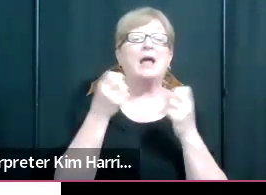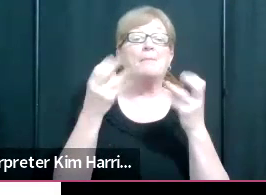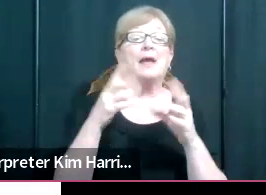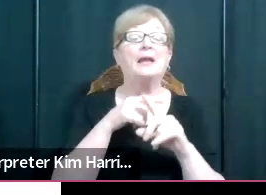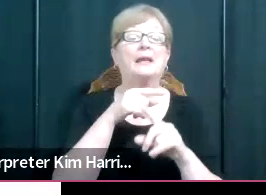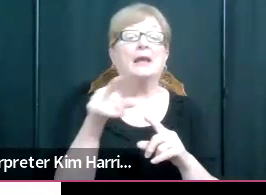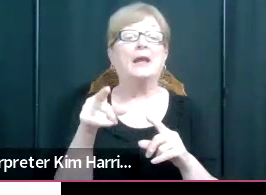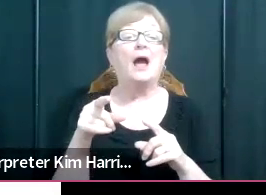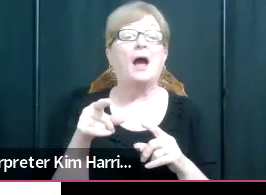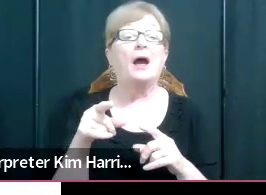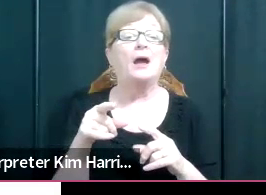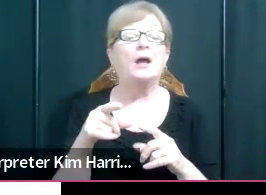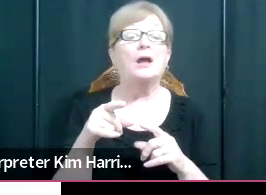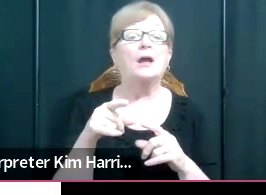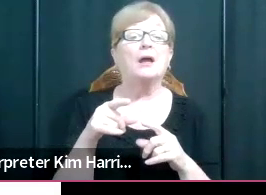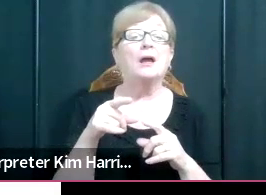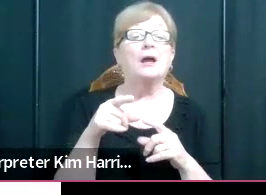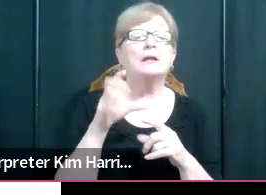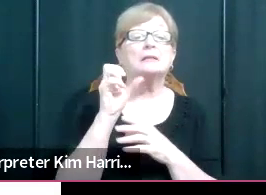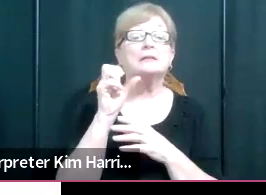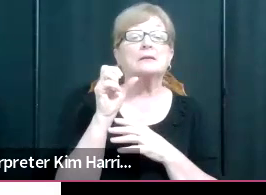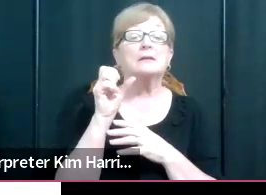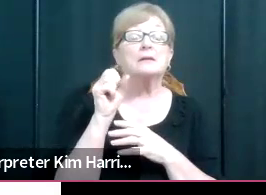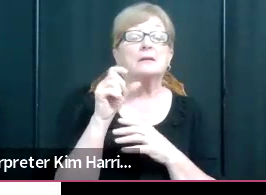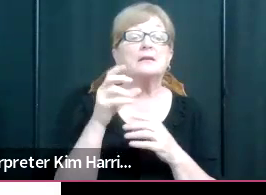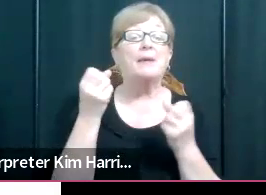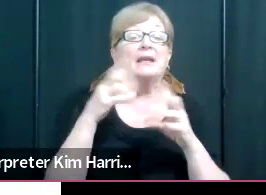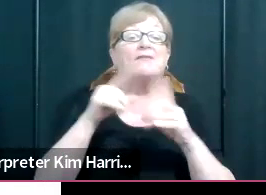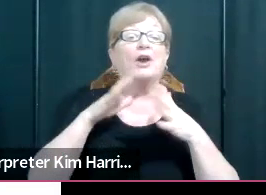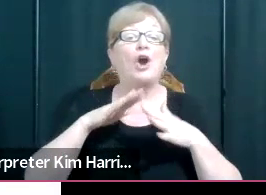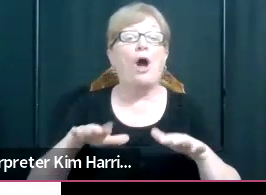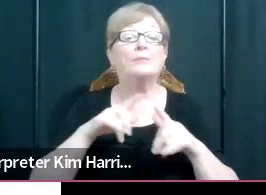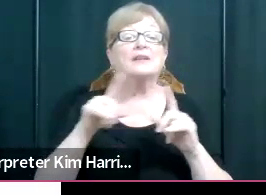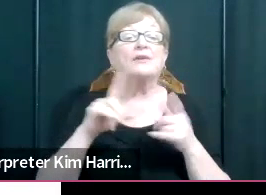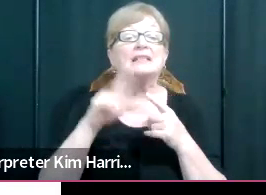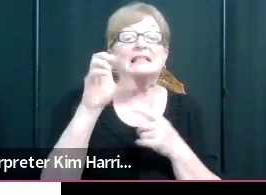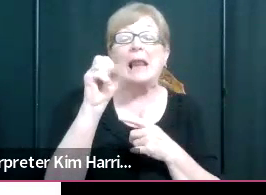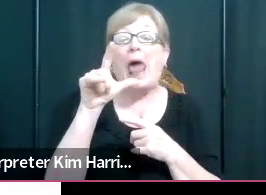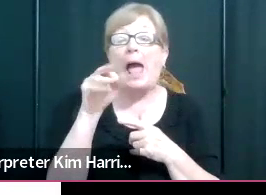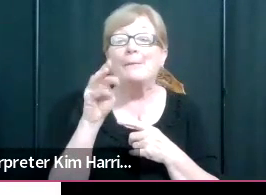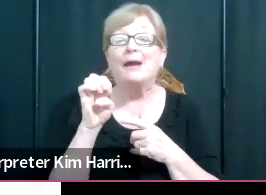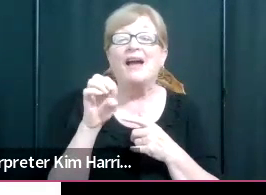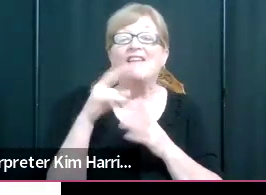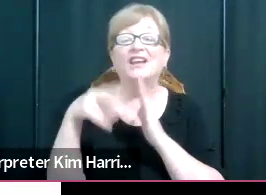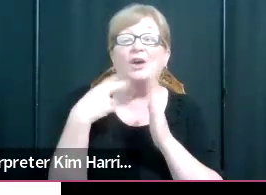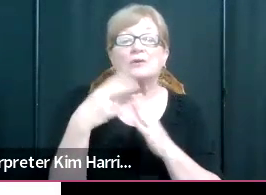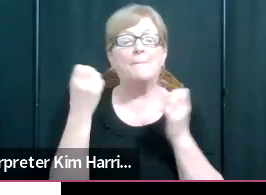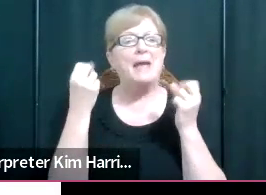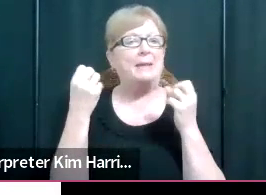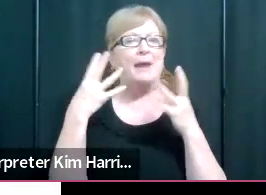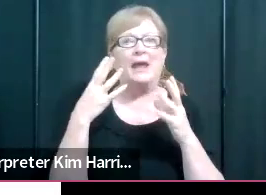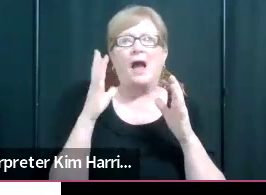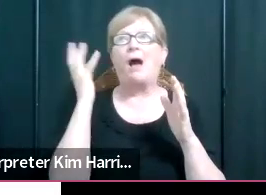are great for that and can be very calming. In particular, some of the different slime videos. Wow, are there some amazing